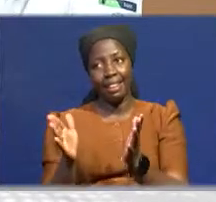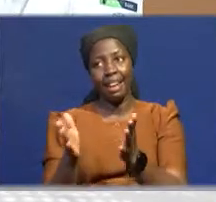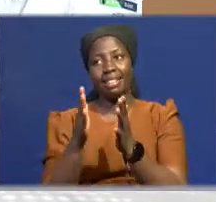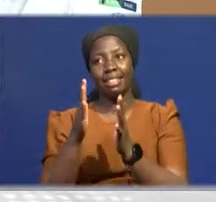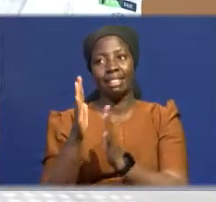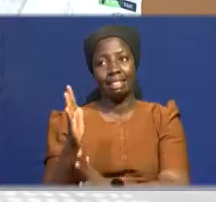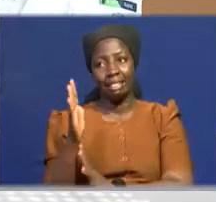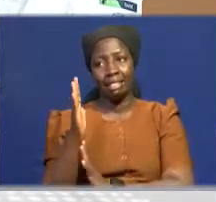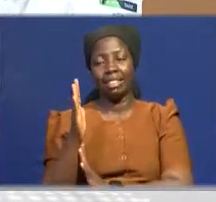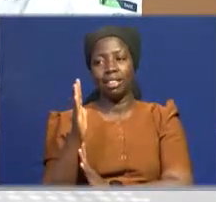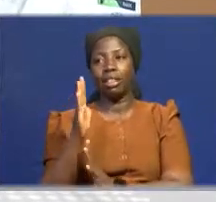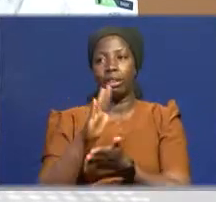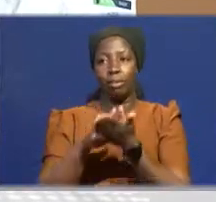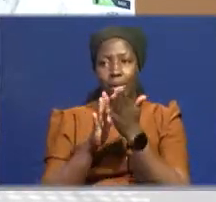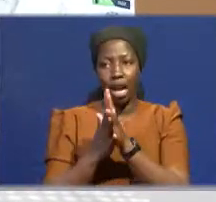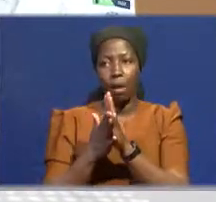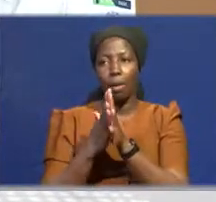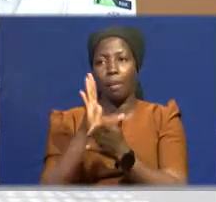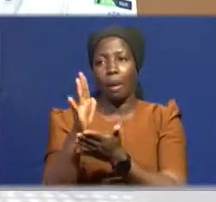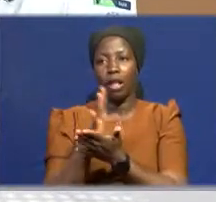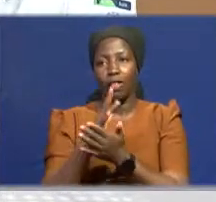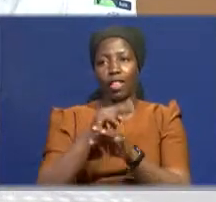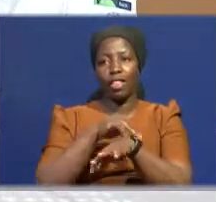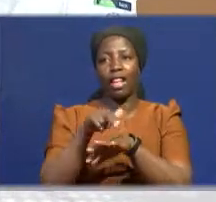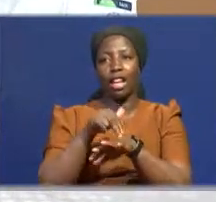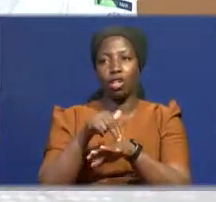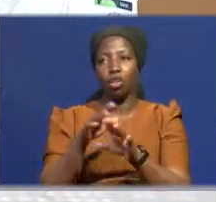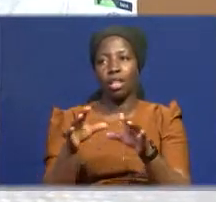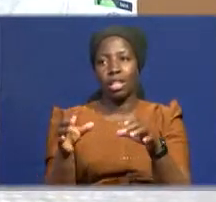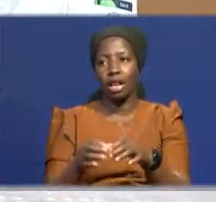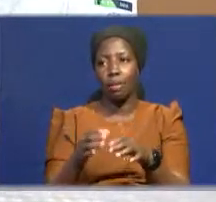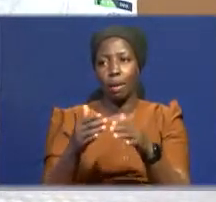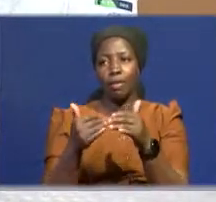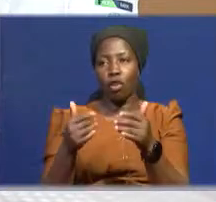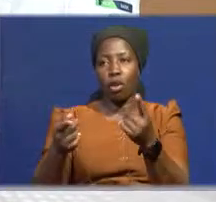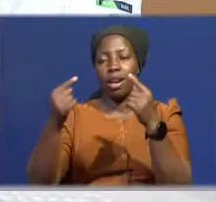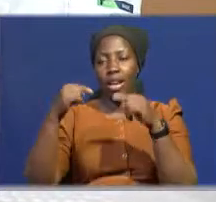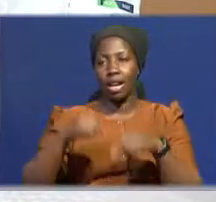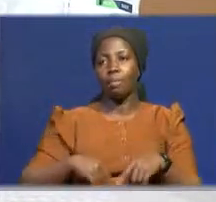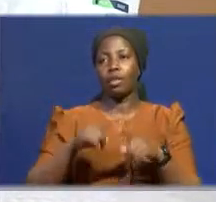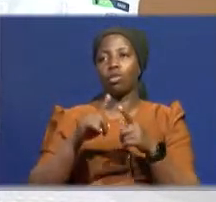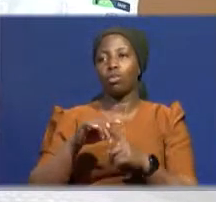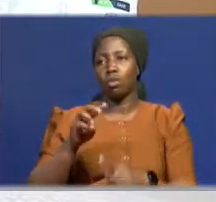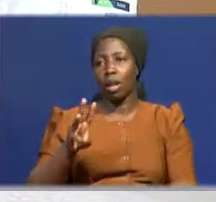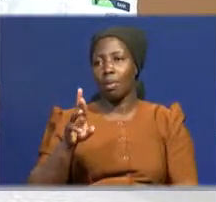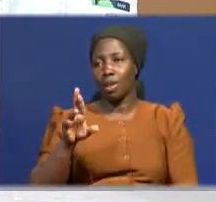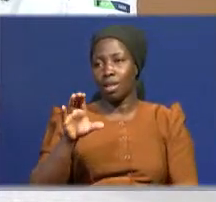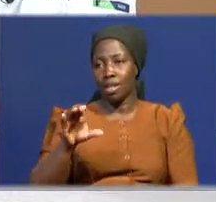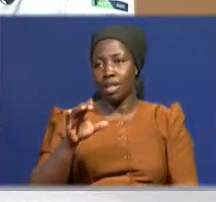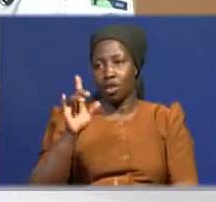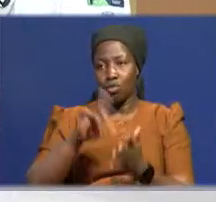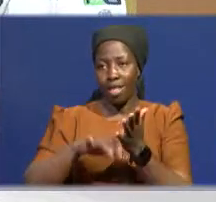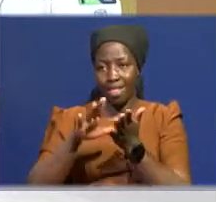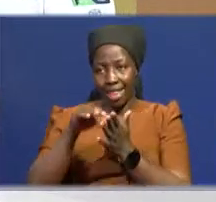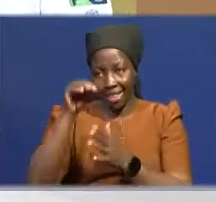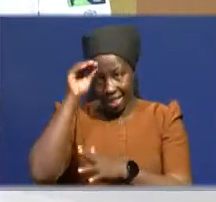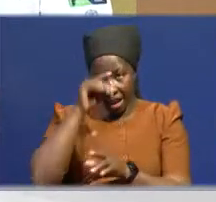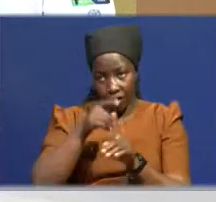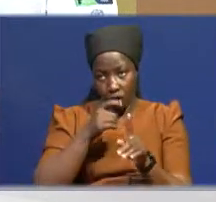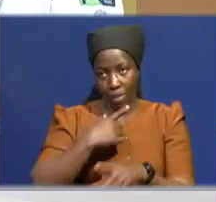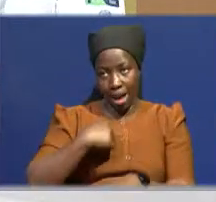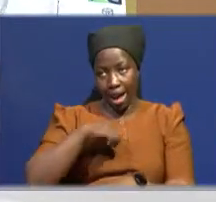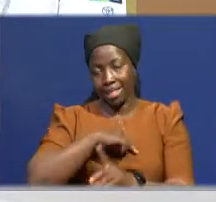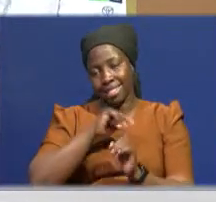of the national clubs before coming to WRC, so that whatever they learn from us, they can go to the